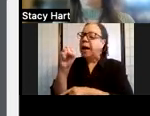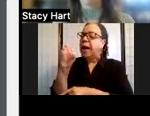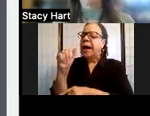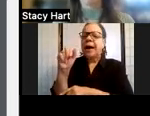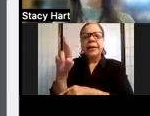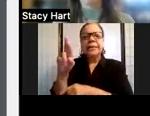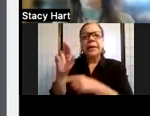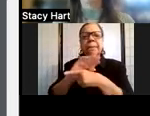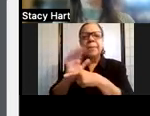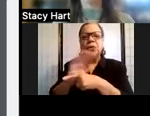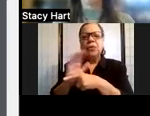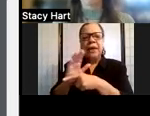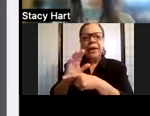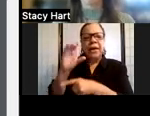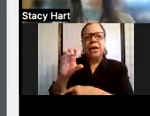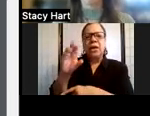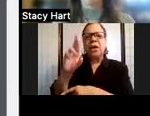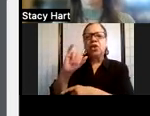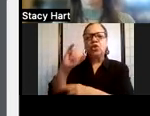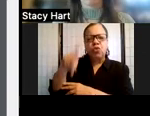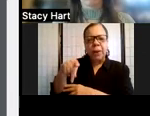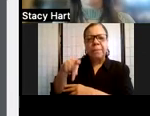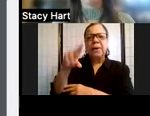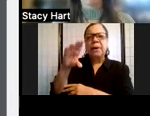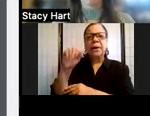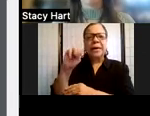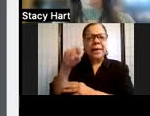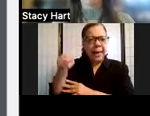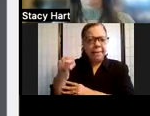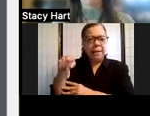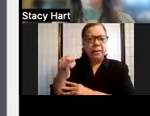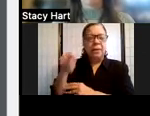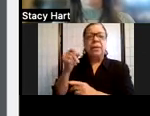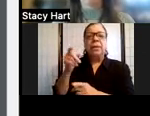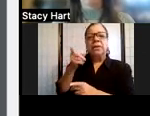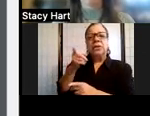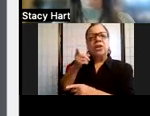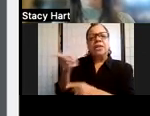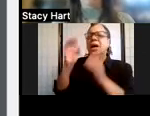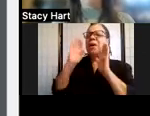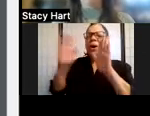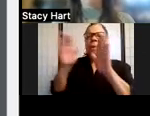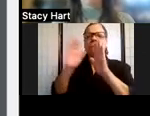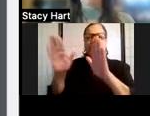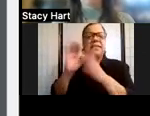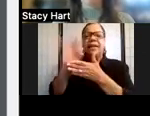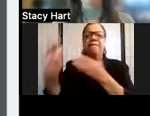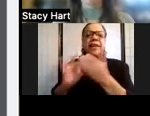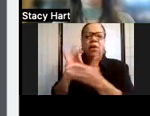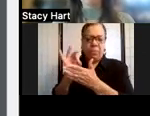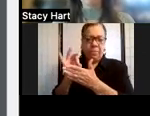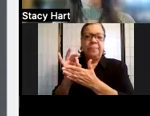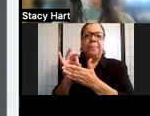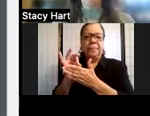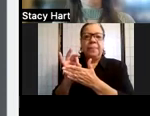film, Crip Camp, which you haven't seen, you should all watch because it's just an amazing film. And, you